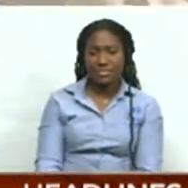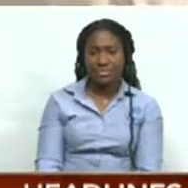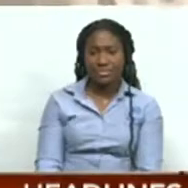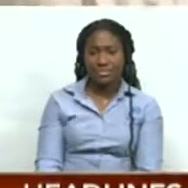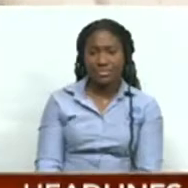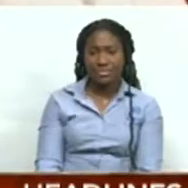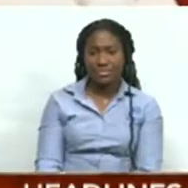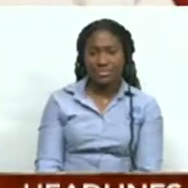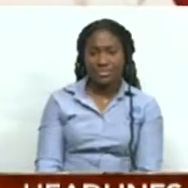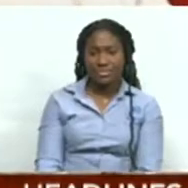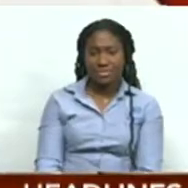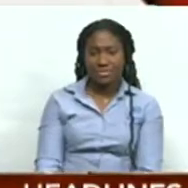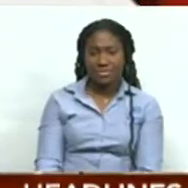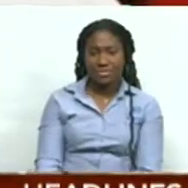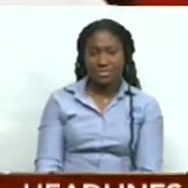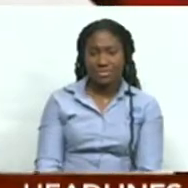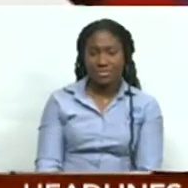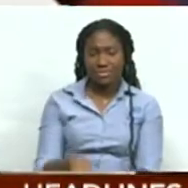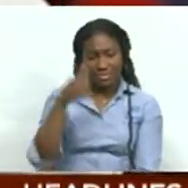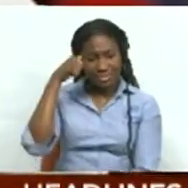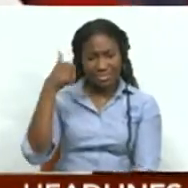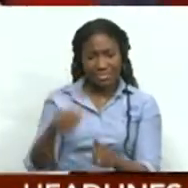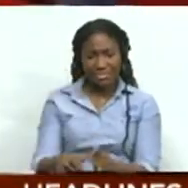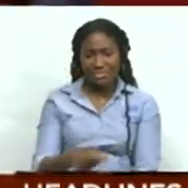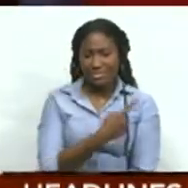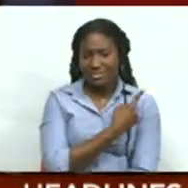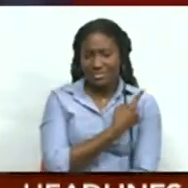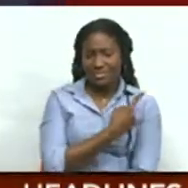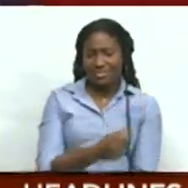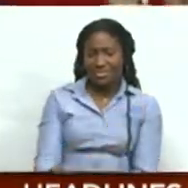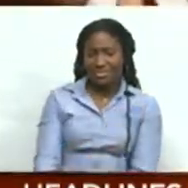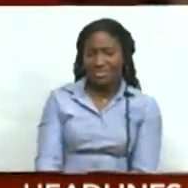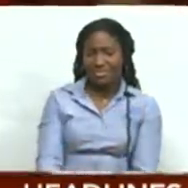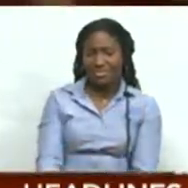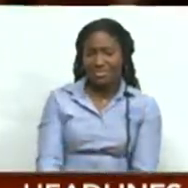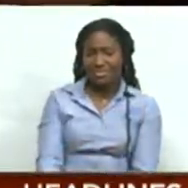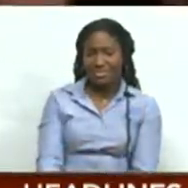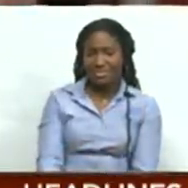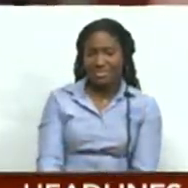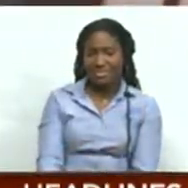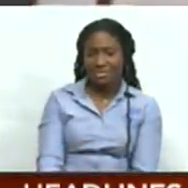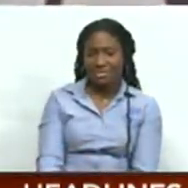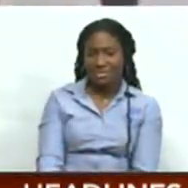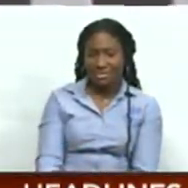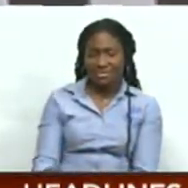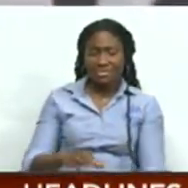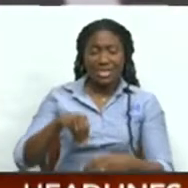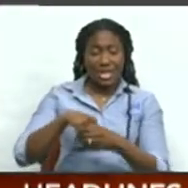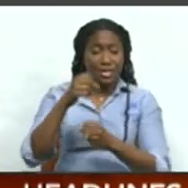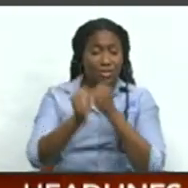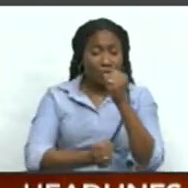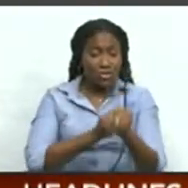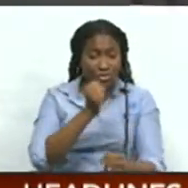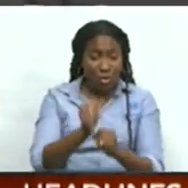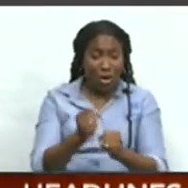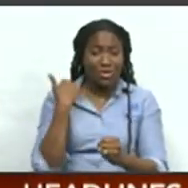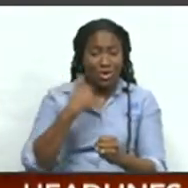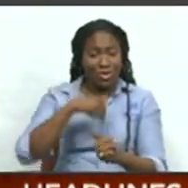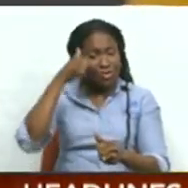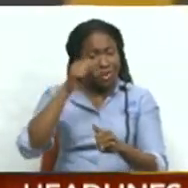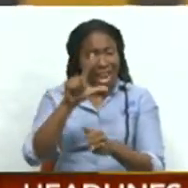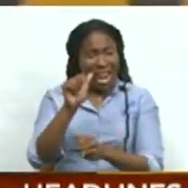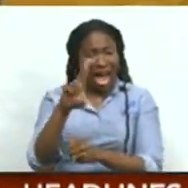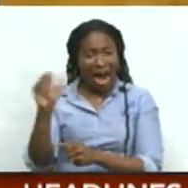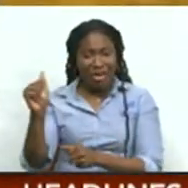Perhaps the most significant single ever in the history of Test match cricket. Coming up in sport, we relive Lara's 400